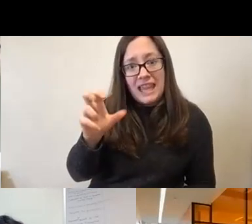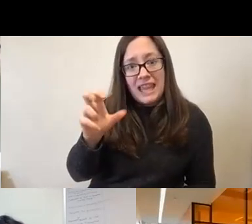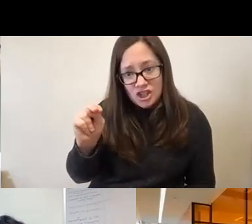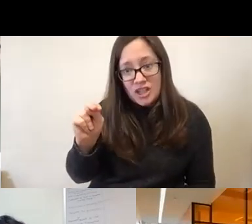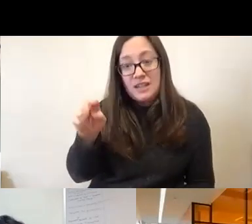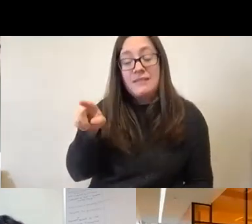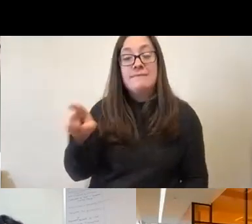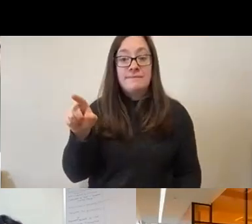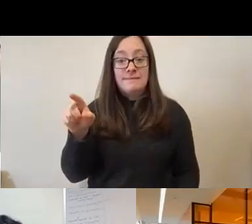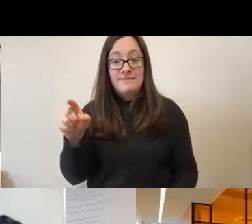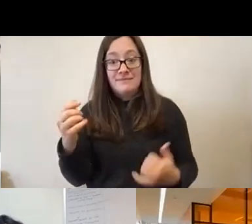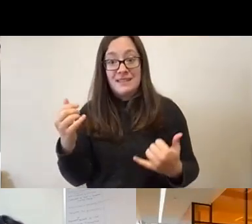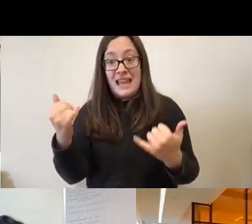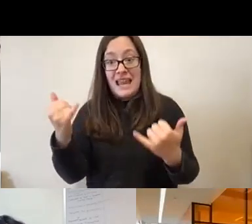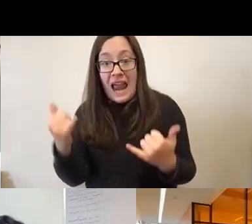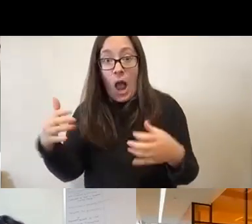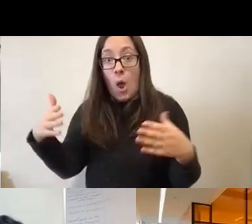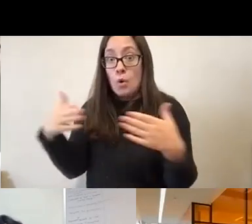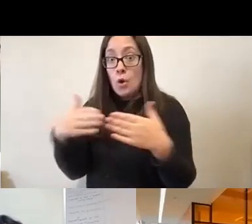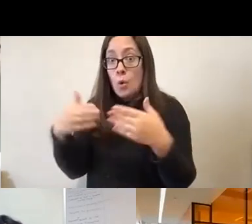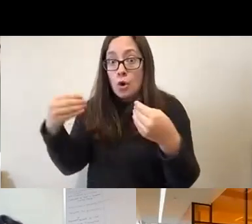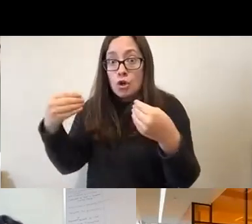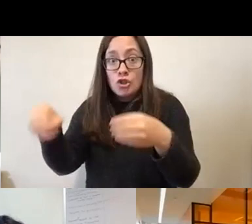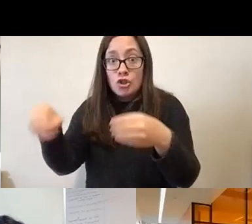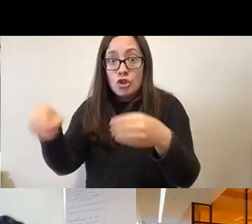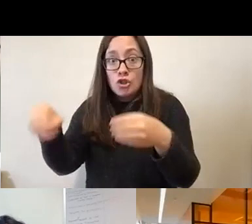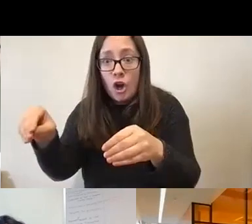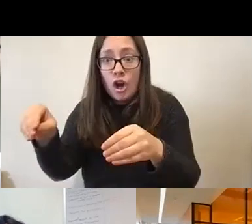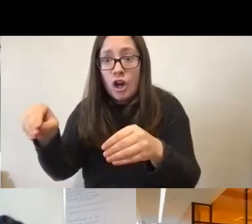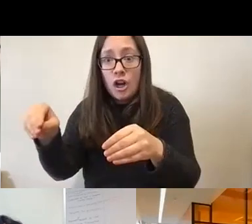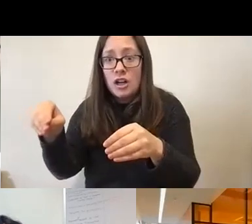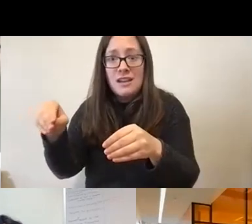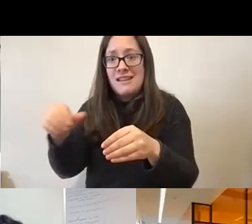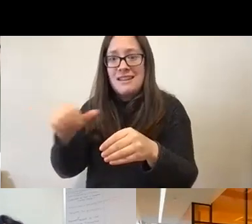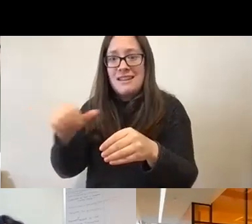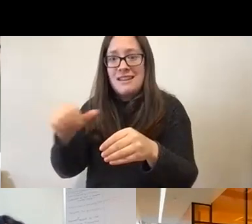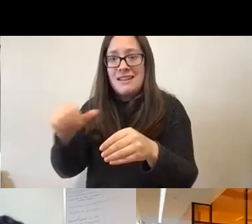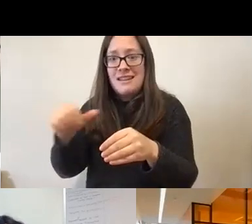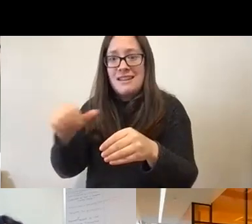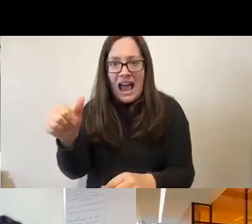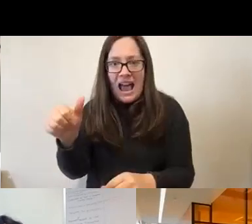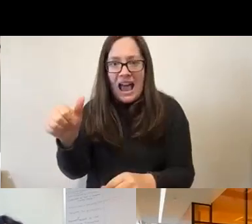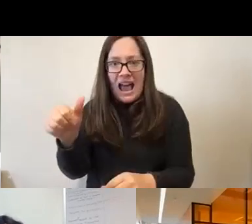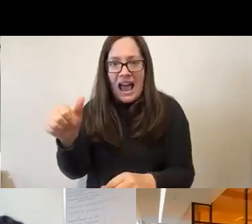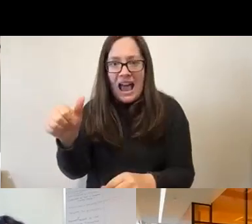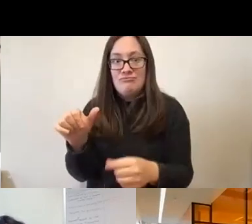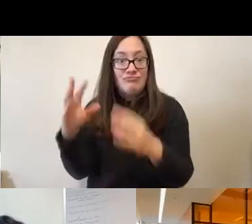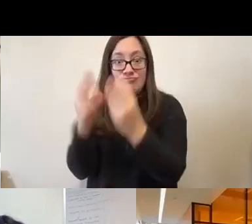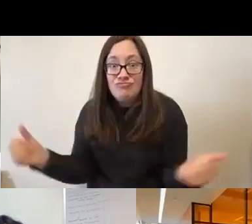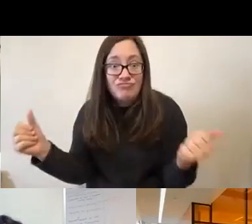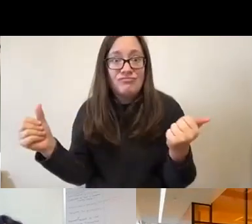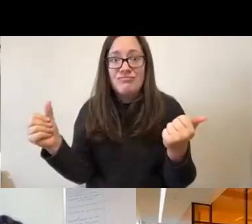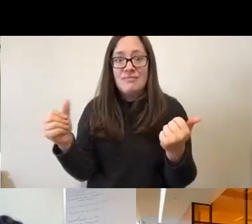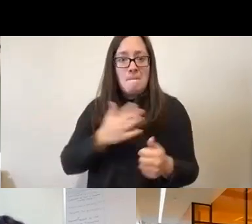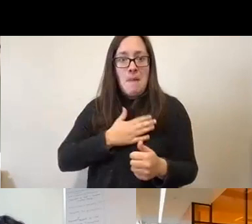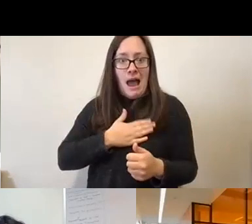is now replaced with like Ethan Hawke, who is a neighbor on the street. So again, long gone is a place that I